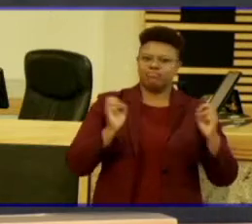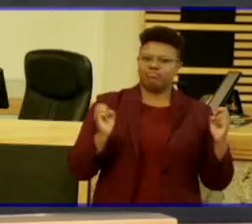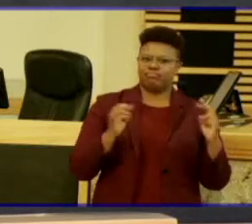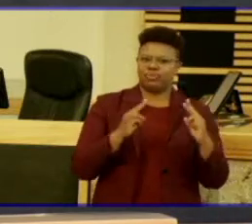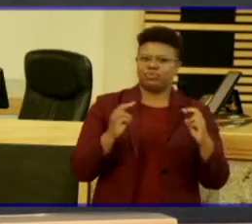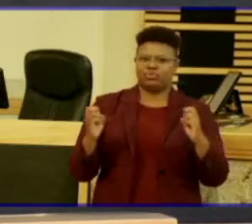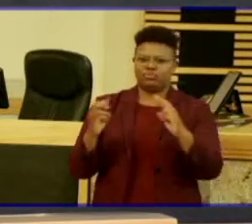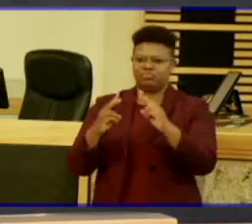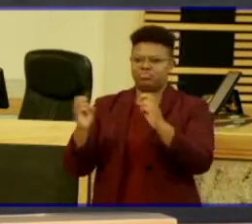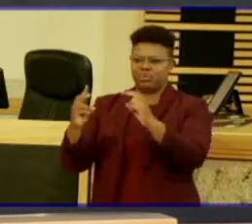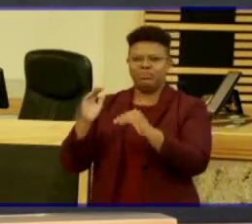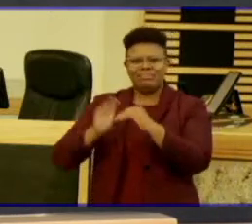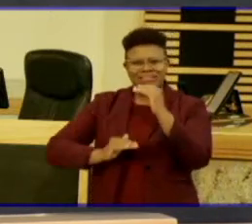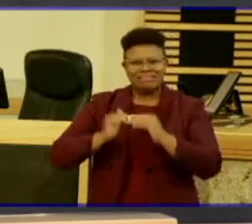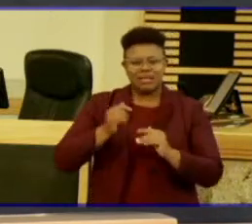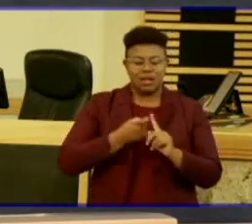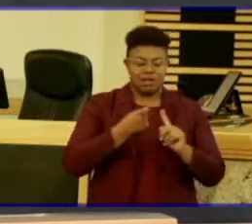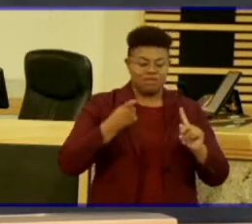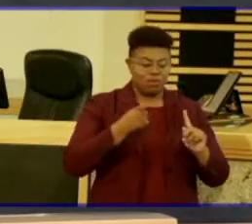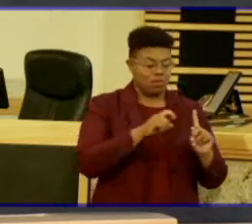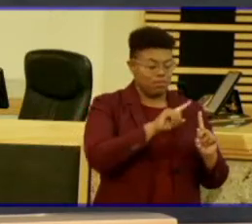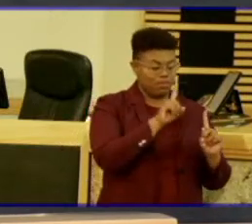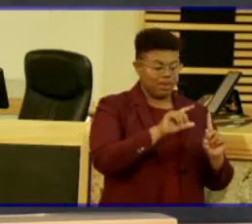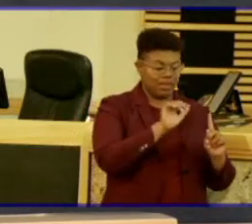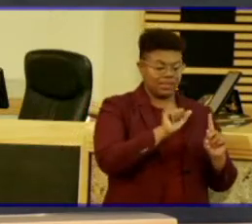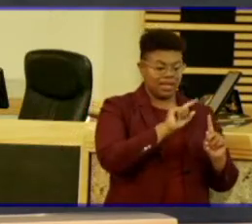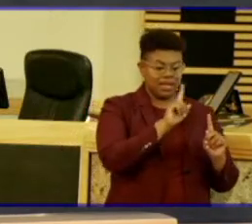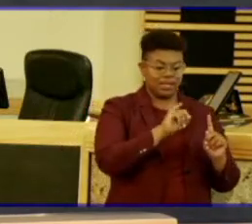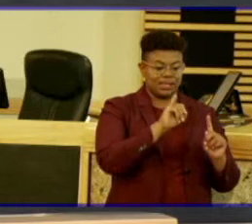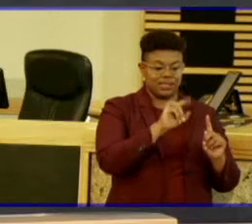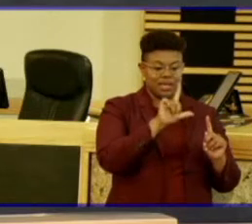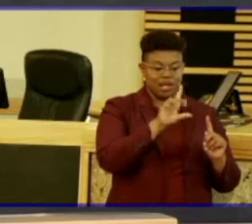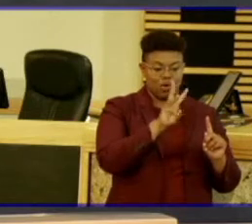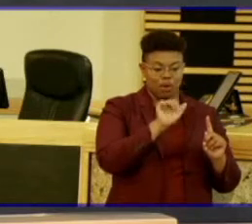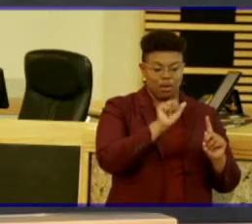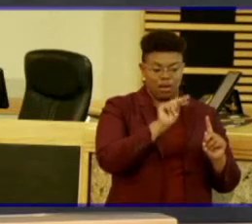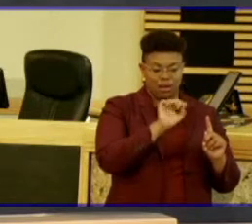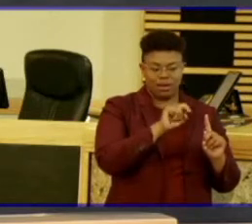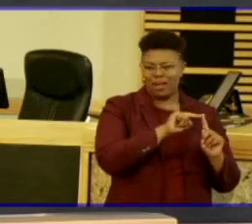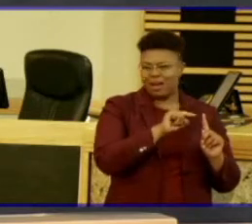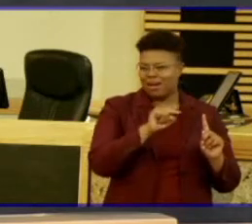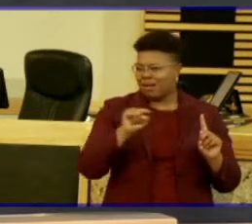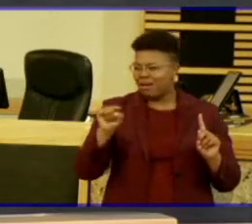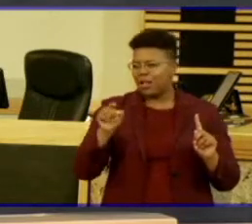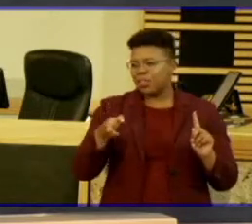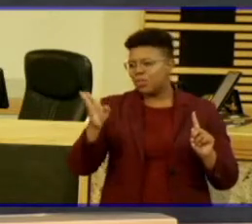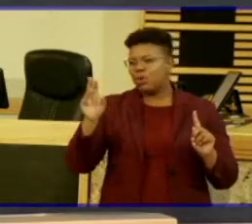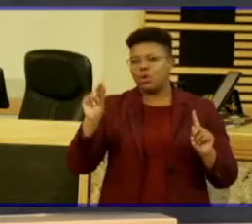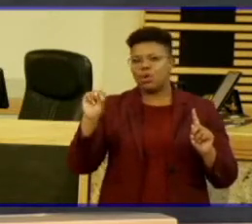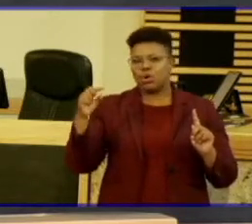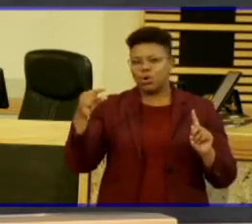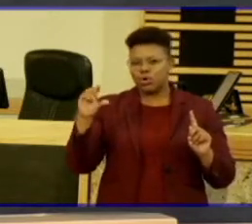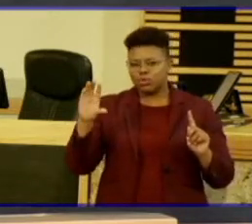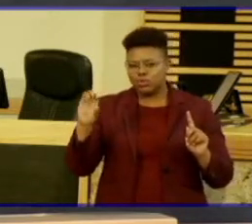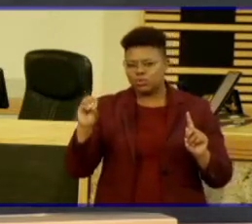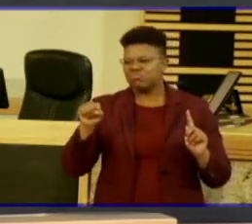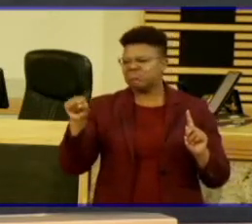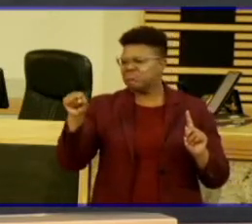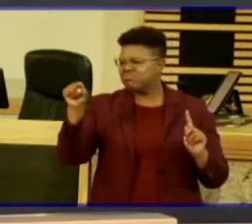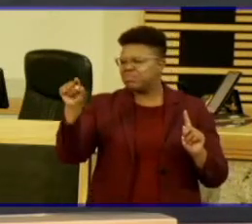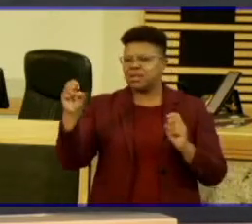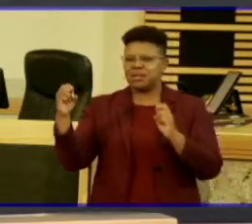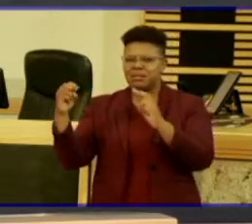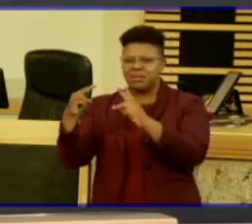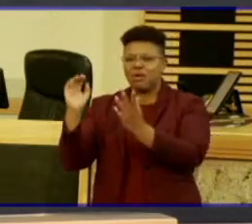Matatiel, Nyosana and Port St. John's, from Kobongo, Tocha, Engobo, Bilaje, and the Fini Bridge in